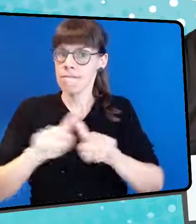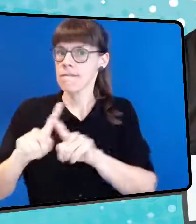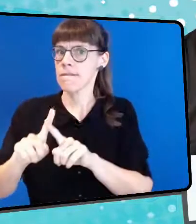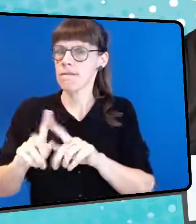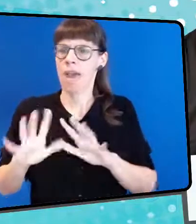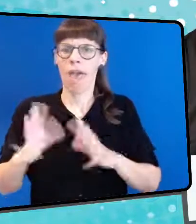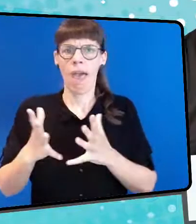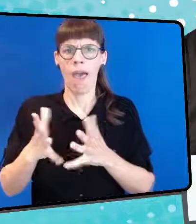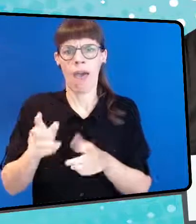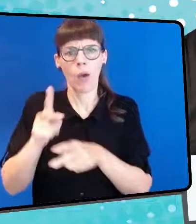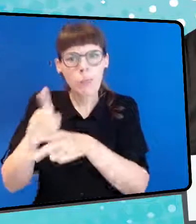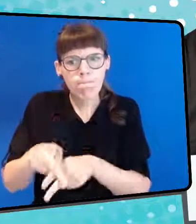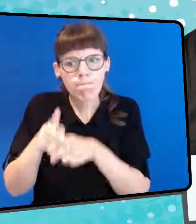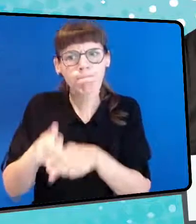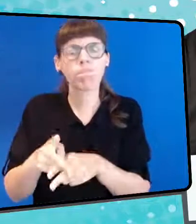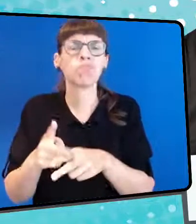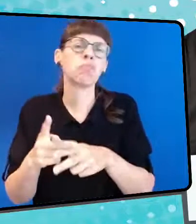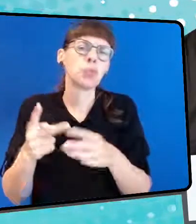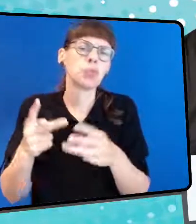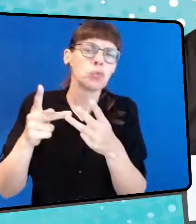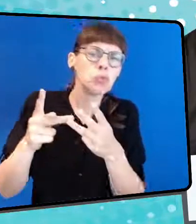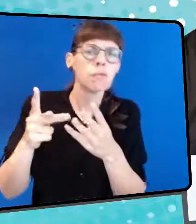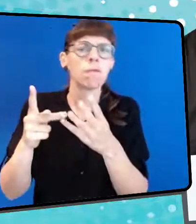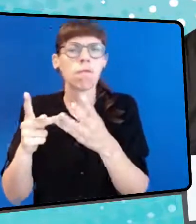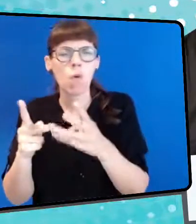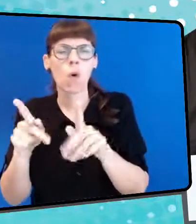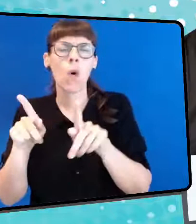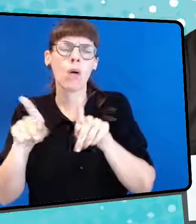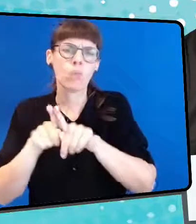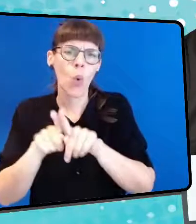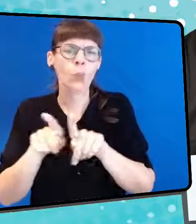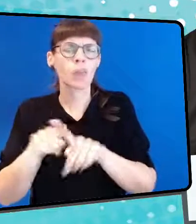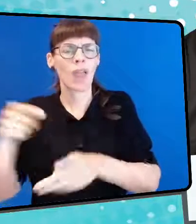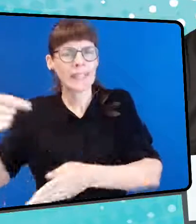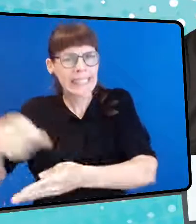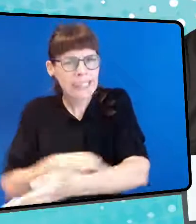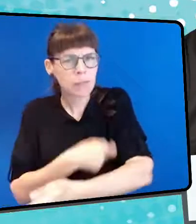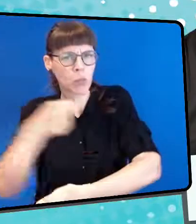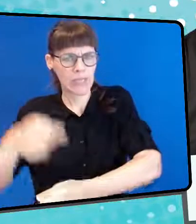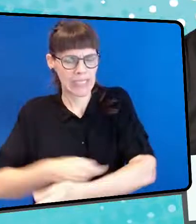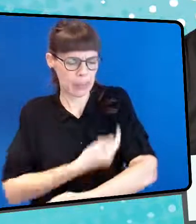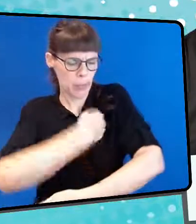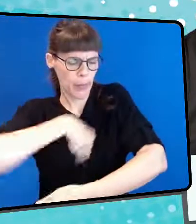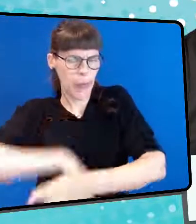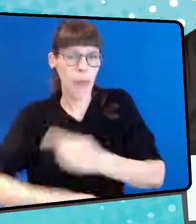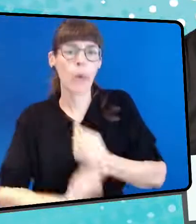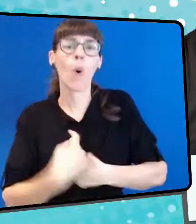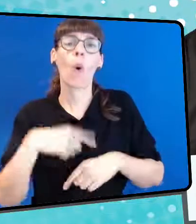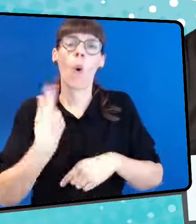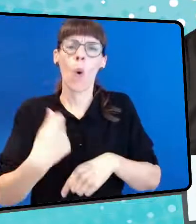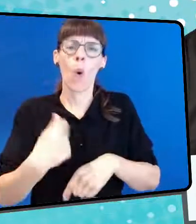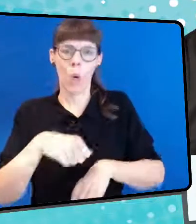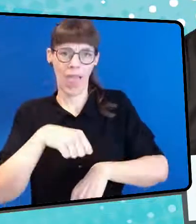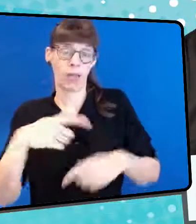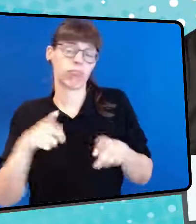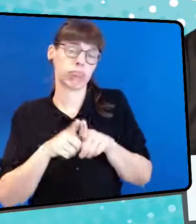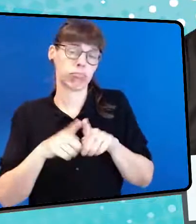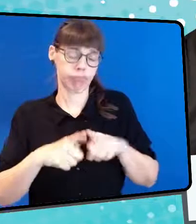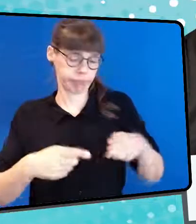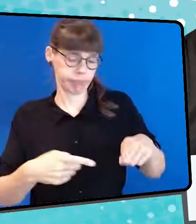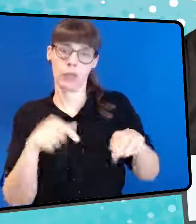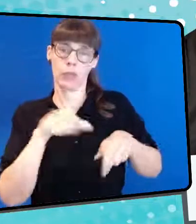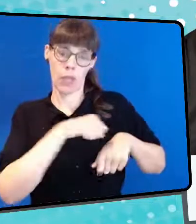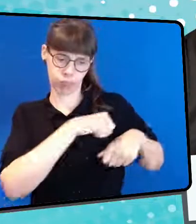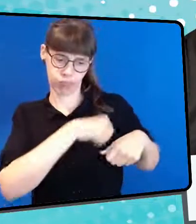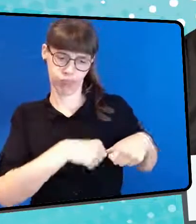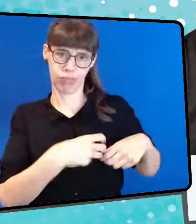of 3 or 4 types of treatment. Chemotherapy with drugs, surgery where you might cut out a tumor, and then immunotherapy, which is sort of relatively new